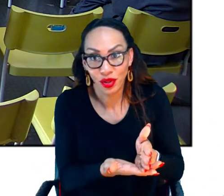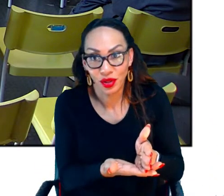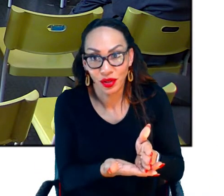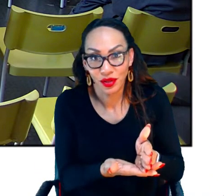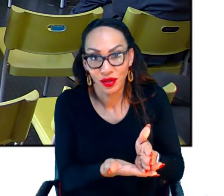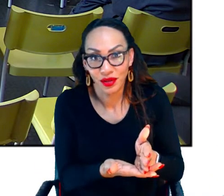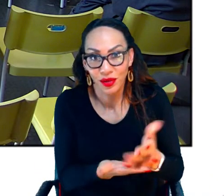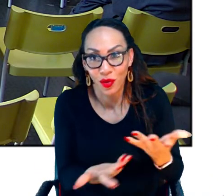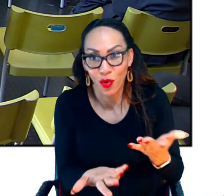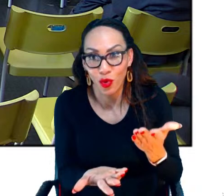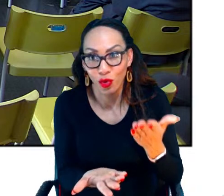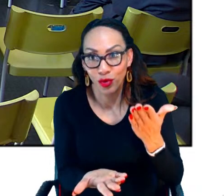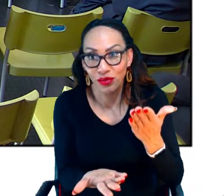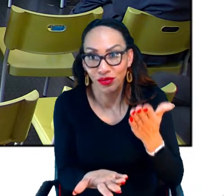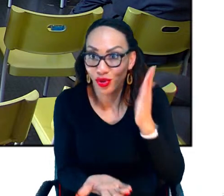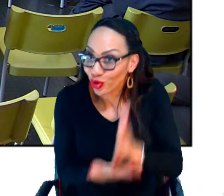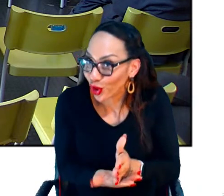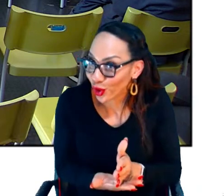I don't know really.